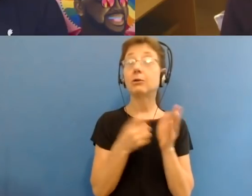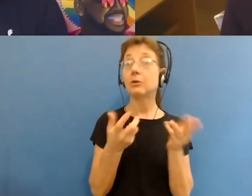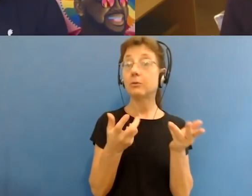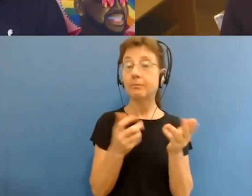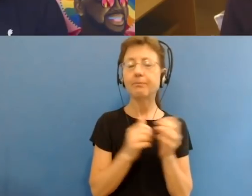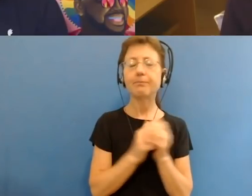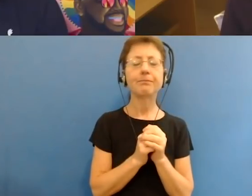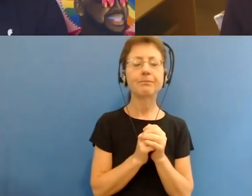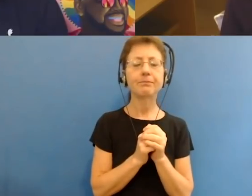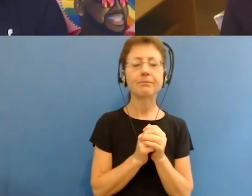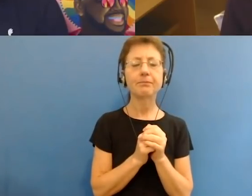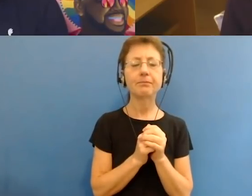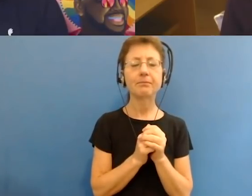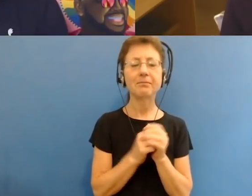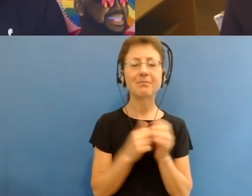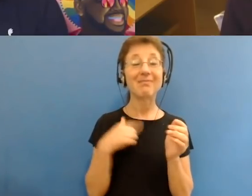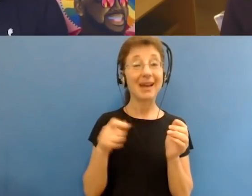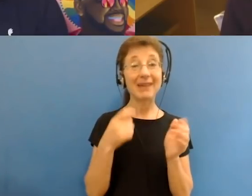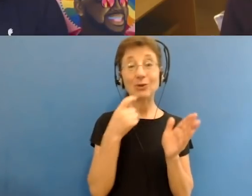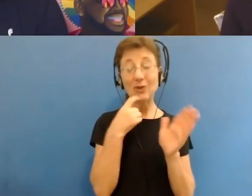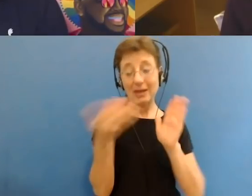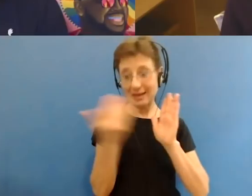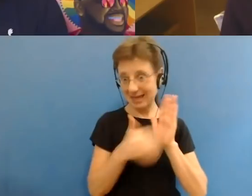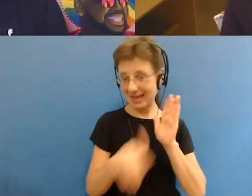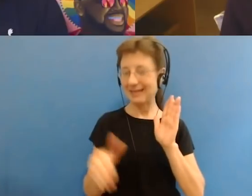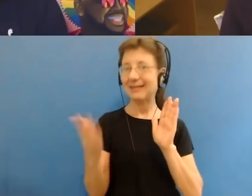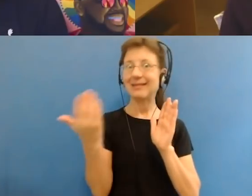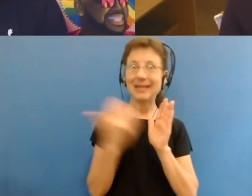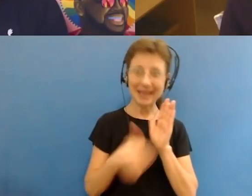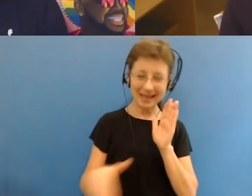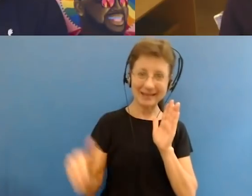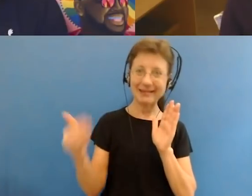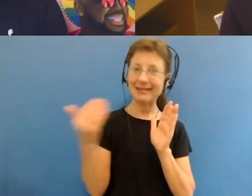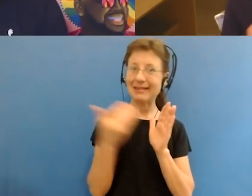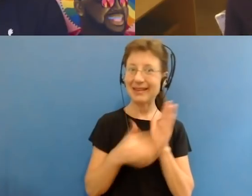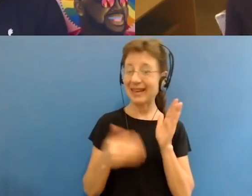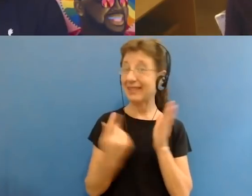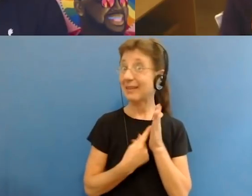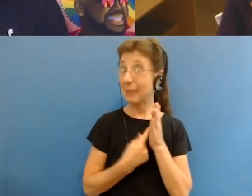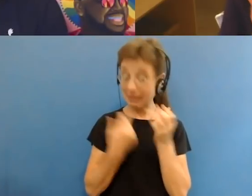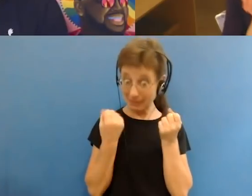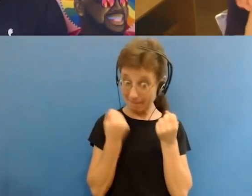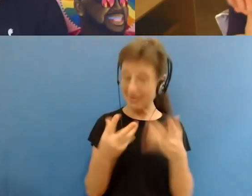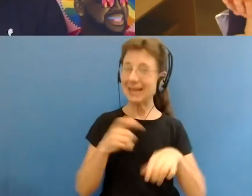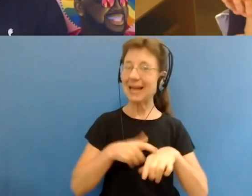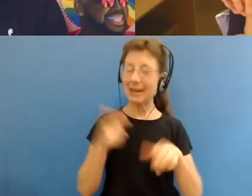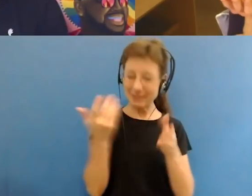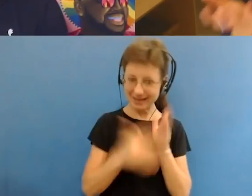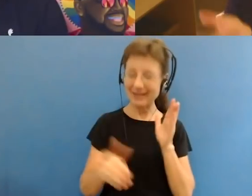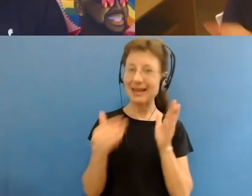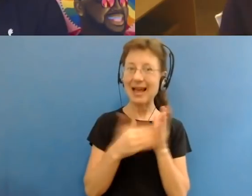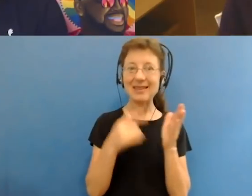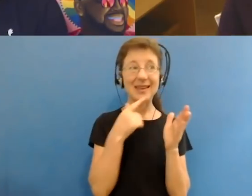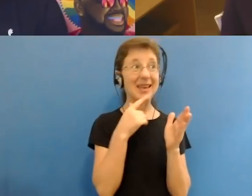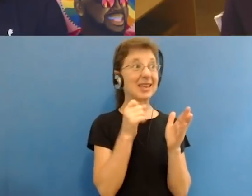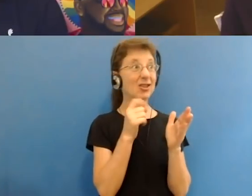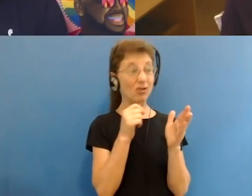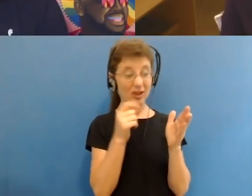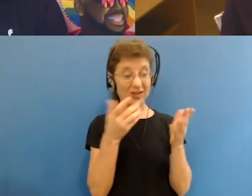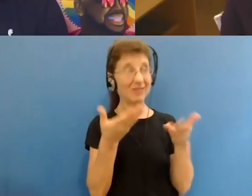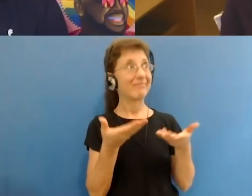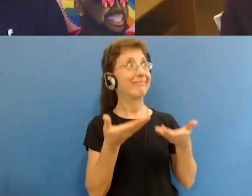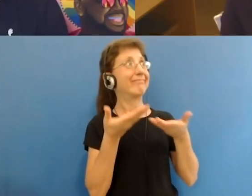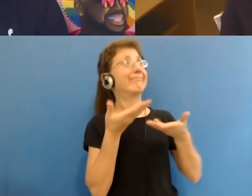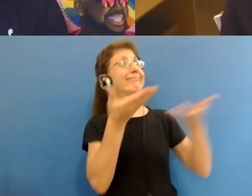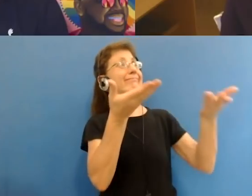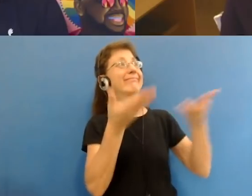keep repeating it and repeating it. And I sometimes do it many, many times. In some way, I'm bowing and saying, just take this life, take this